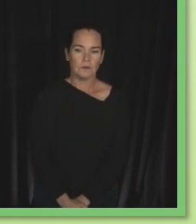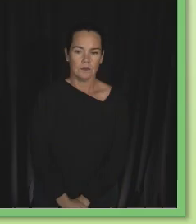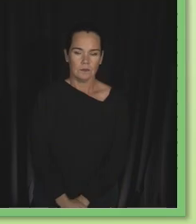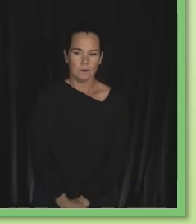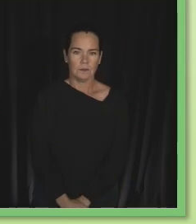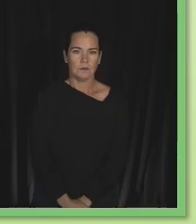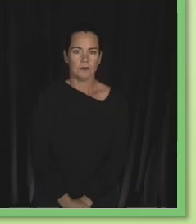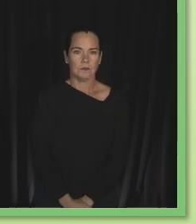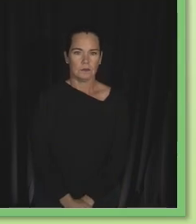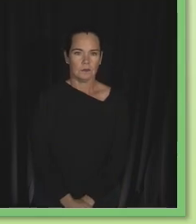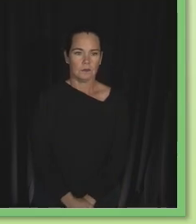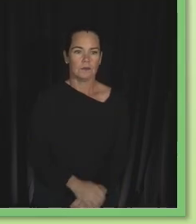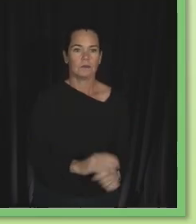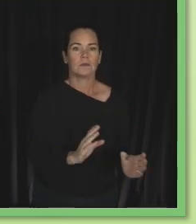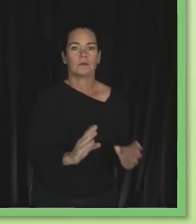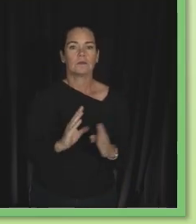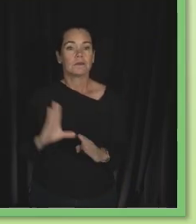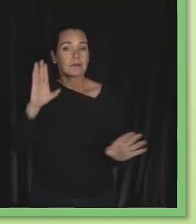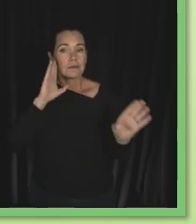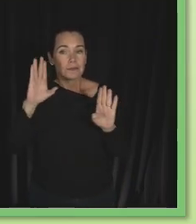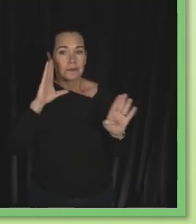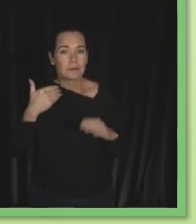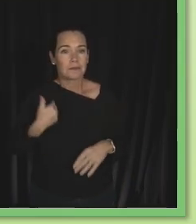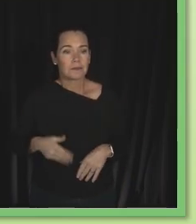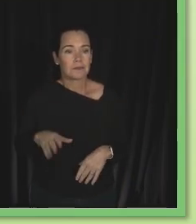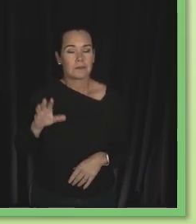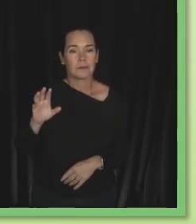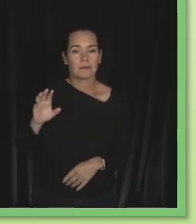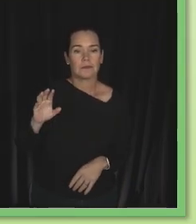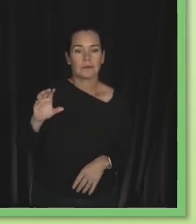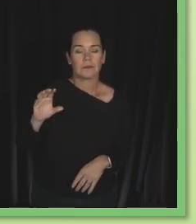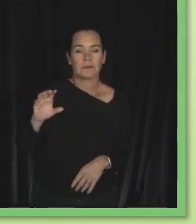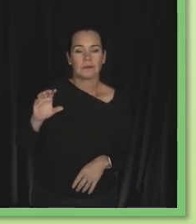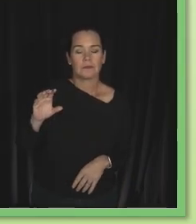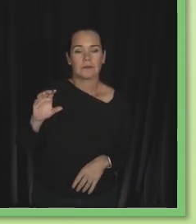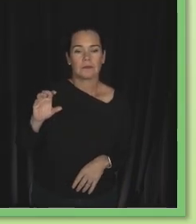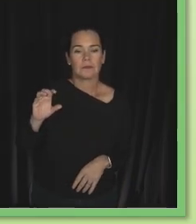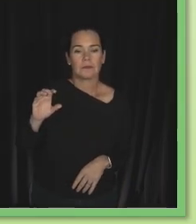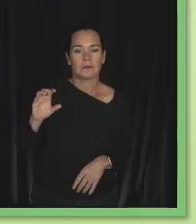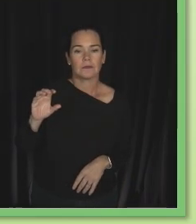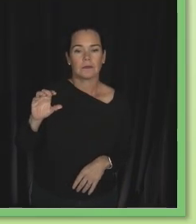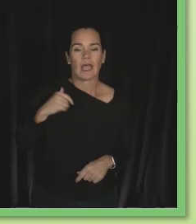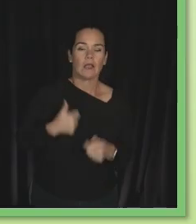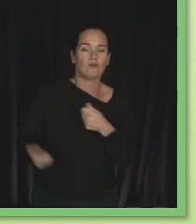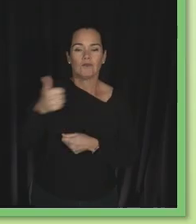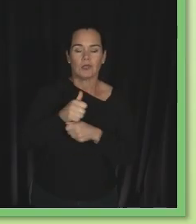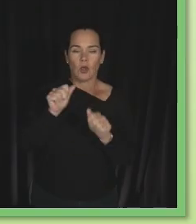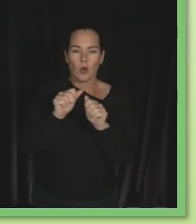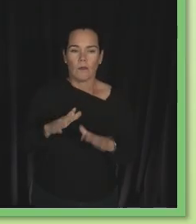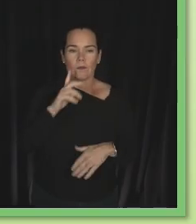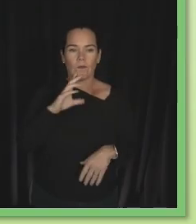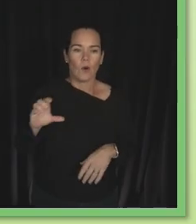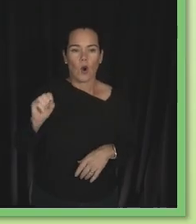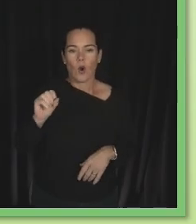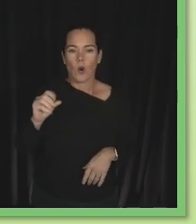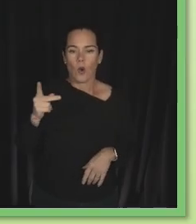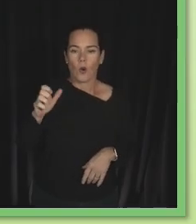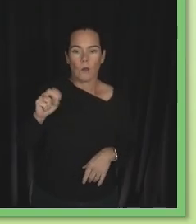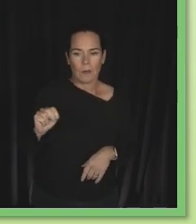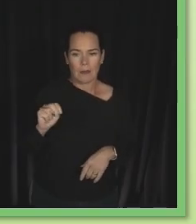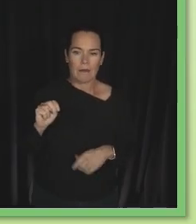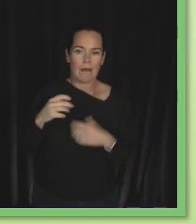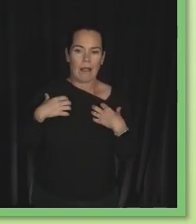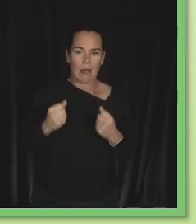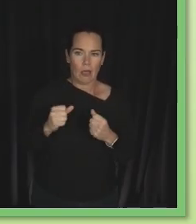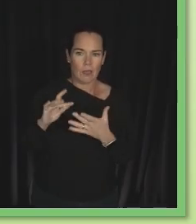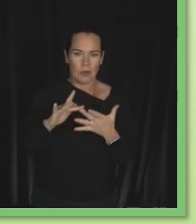Hey everyone, I'm a chief architect at Open Healthcare Network. We're an open source project trying to reimagine